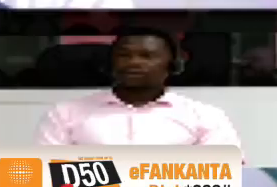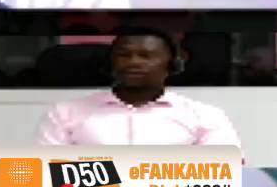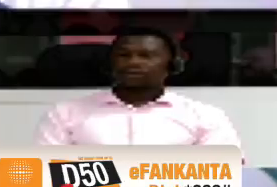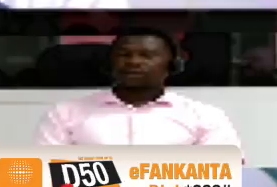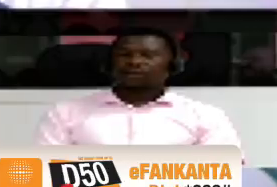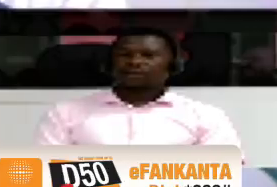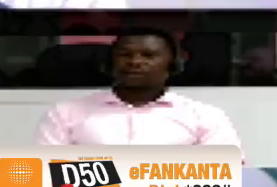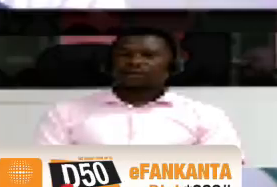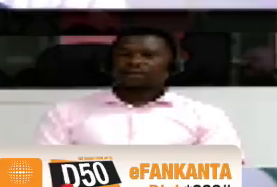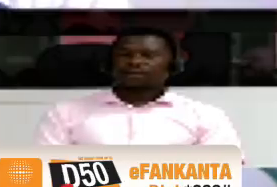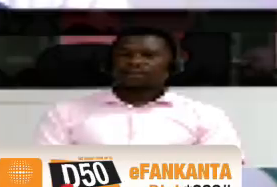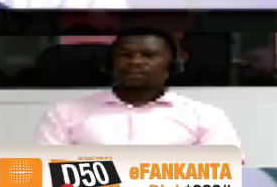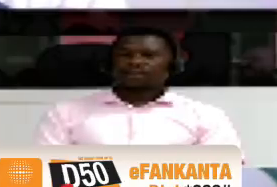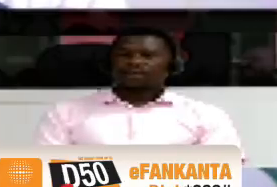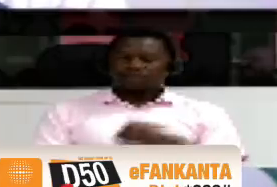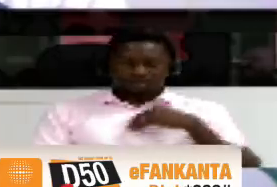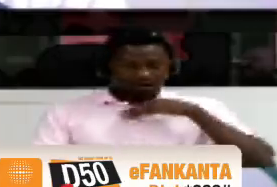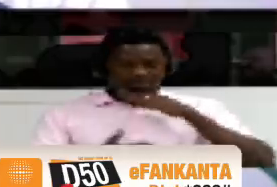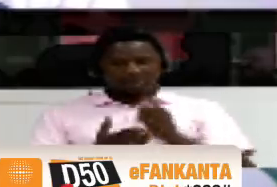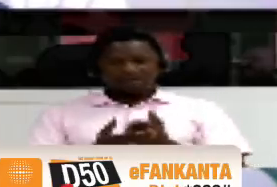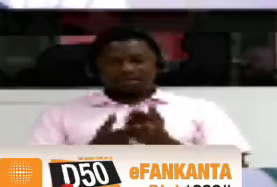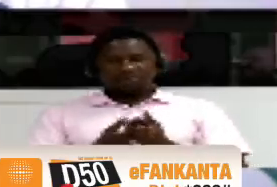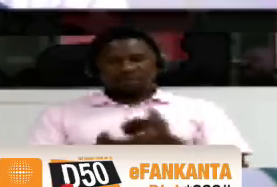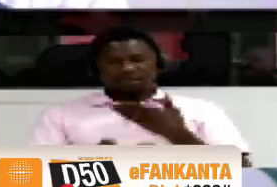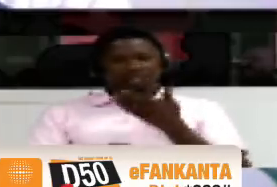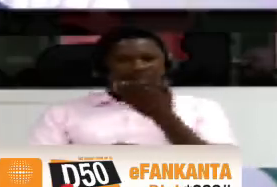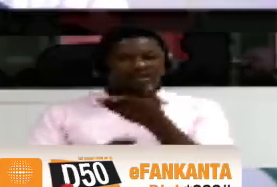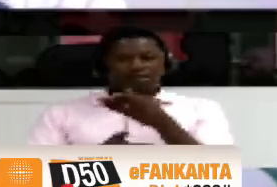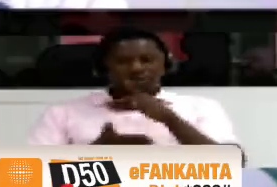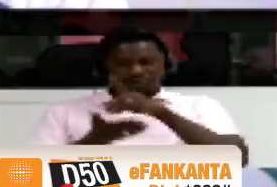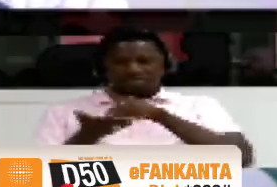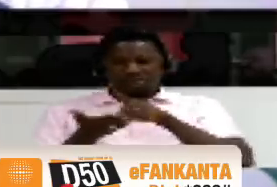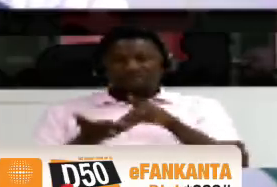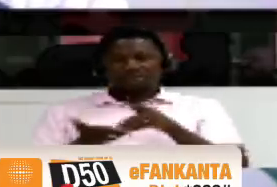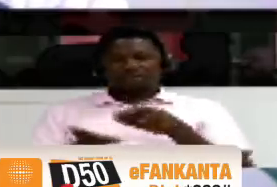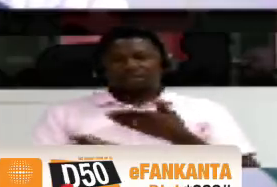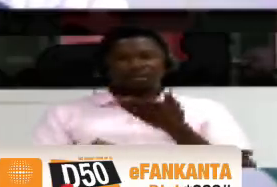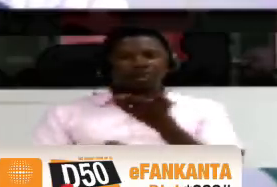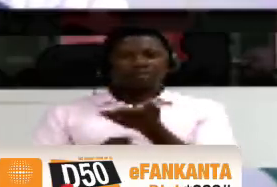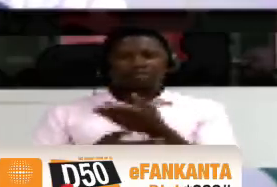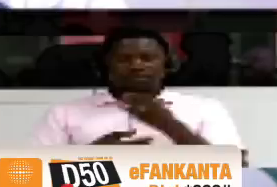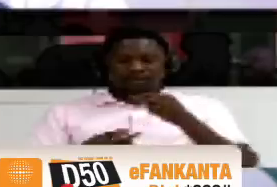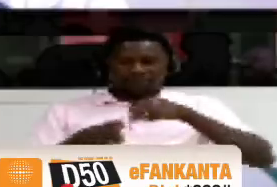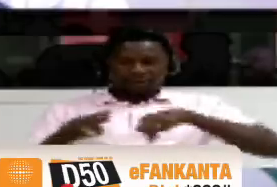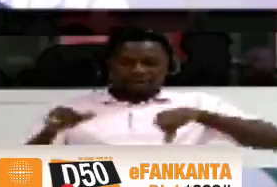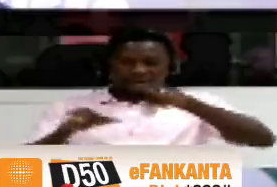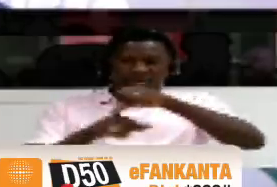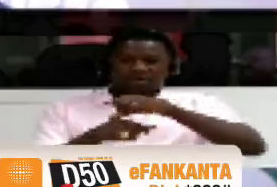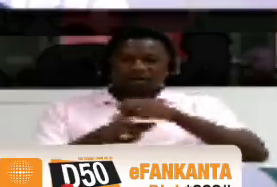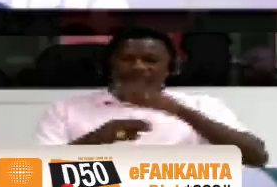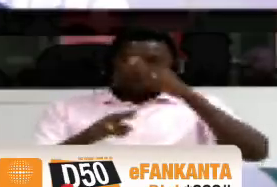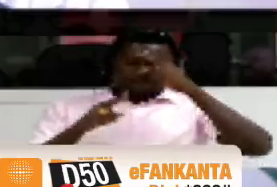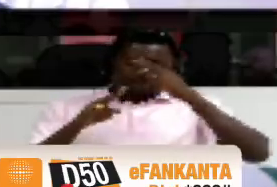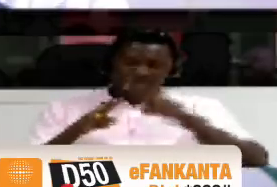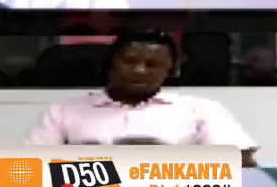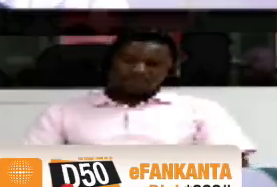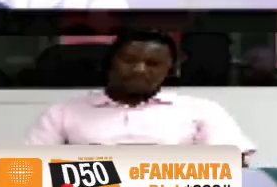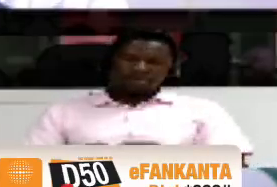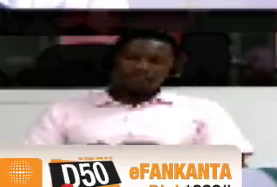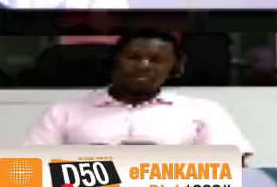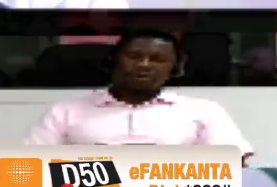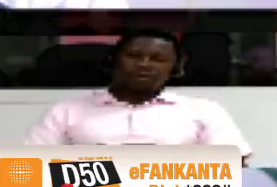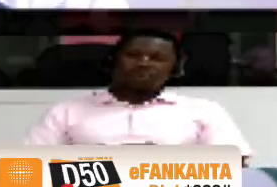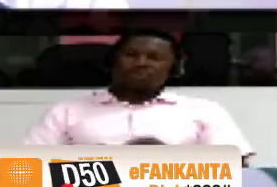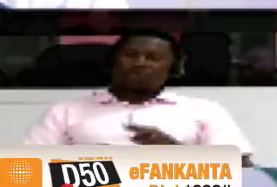I believe there are policies around discipline